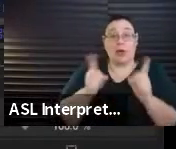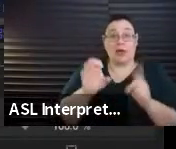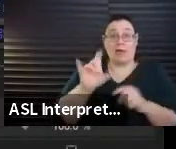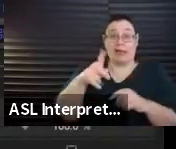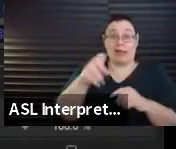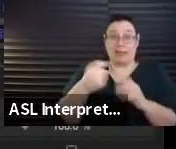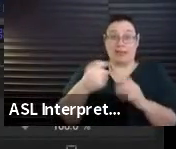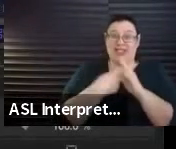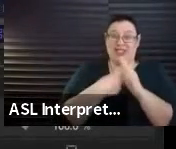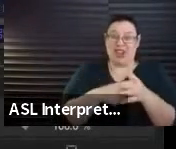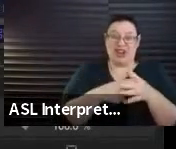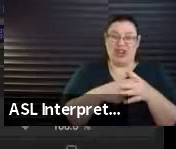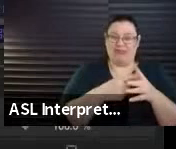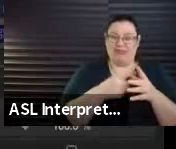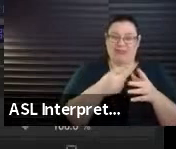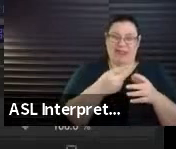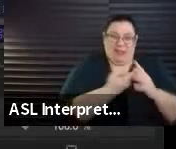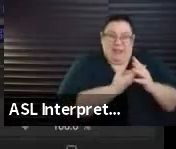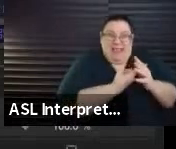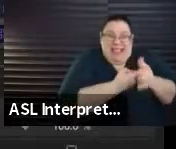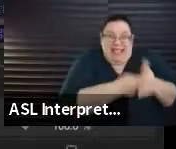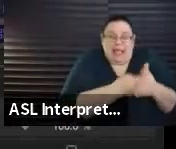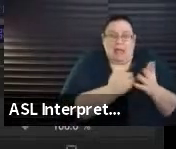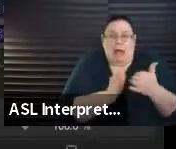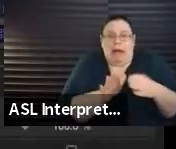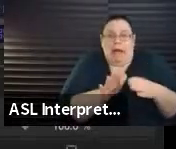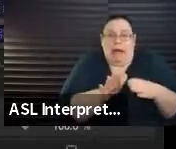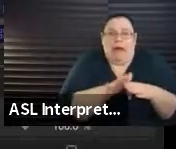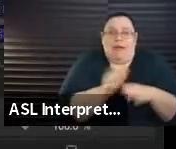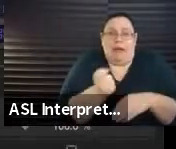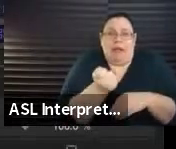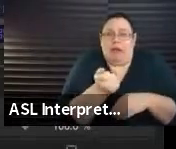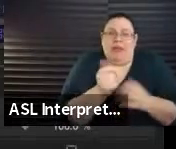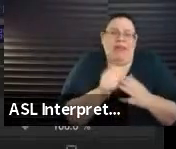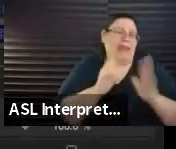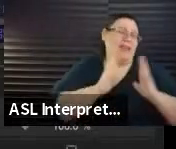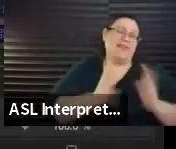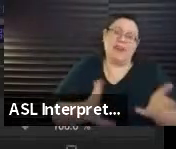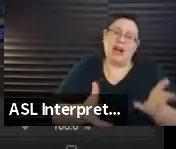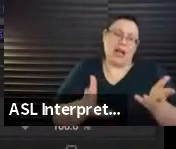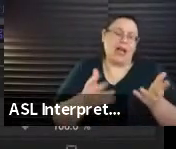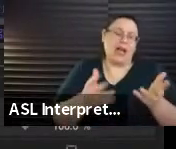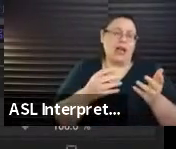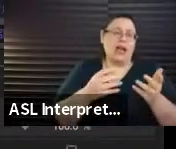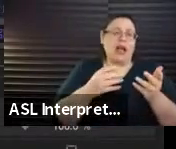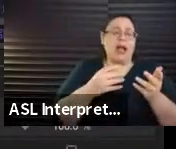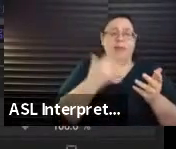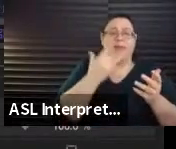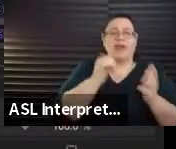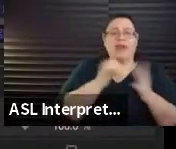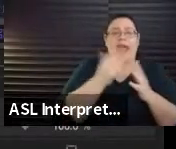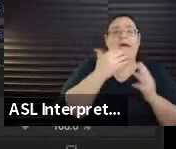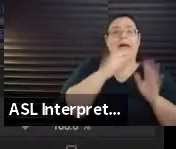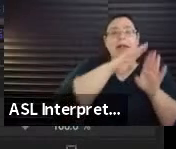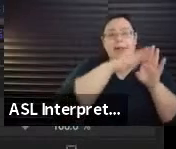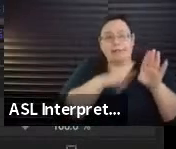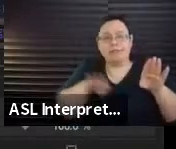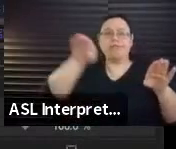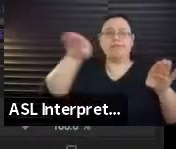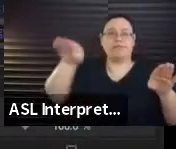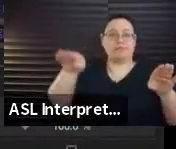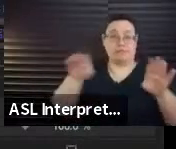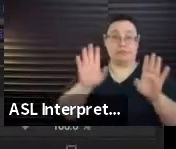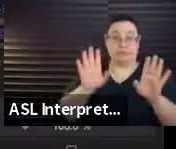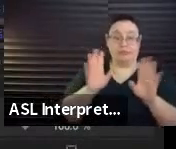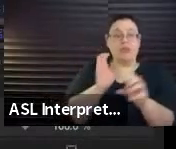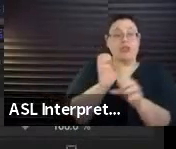beginning. So it might cover up the first little bit of it. That's totally fine. You want that little dip to happen. So say create transition.